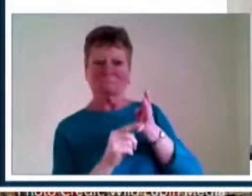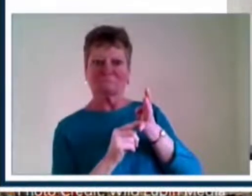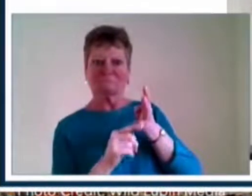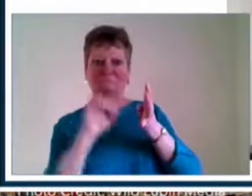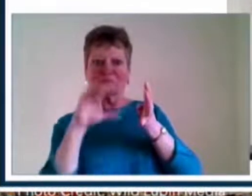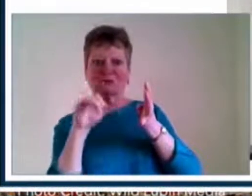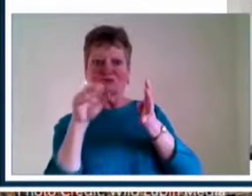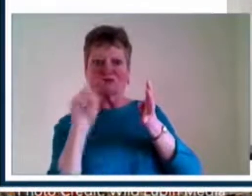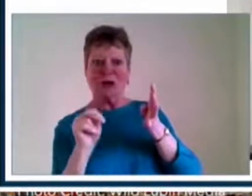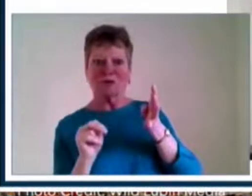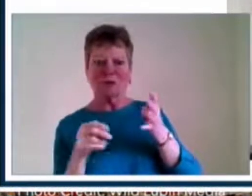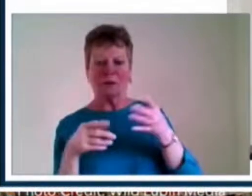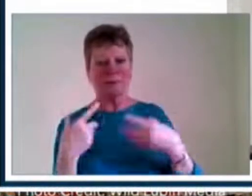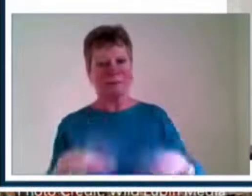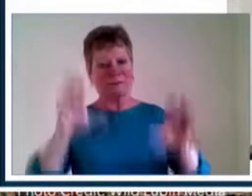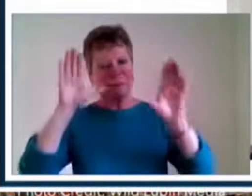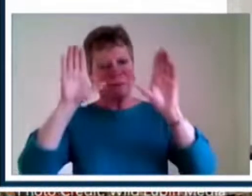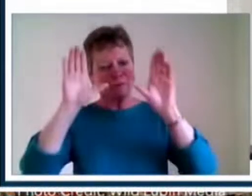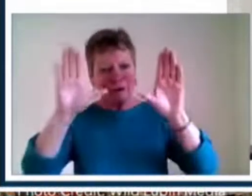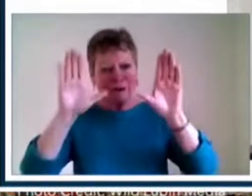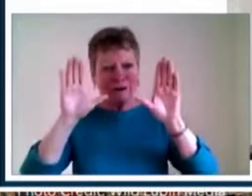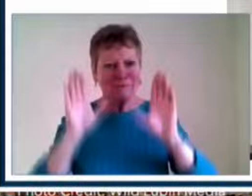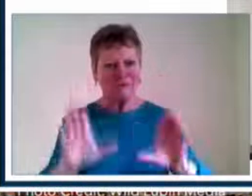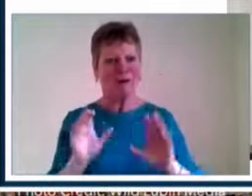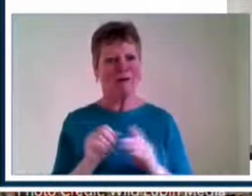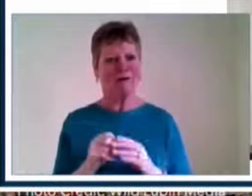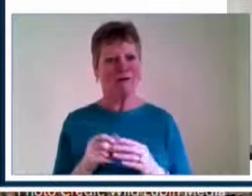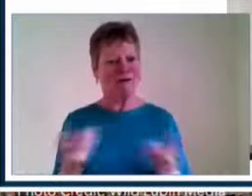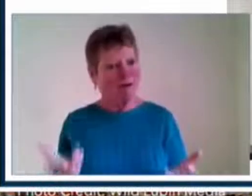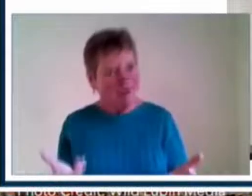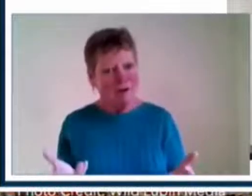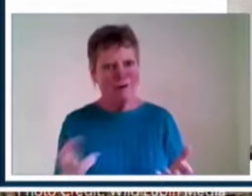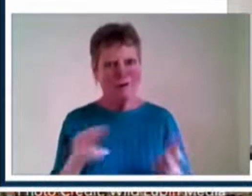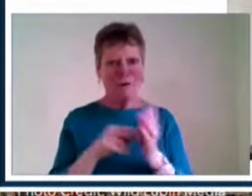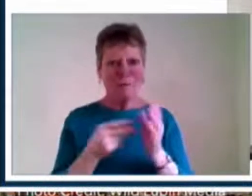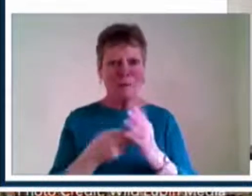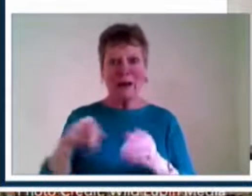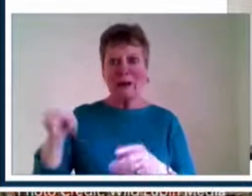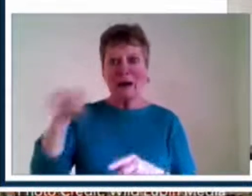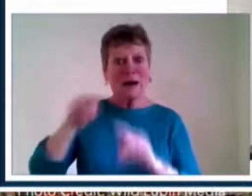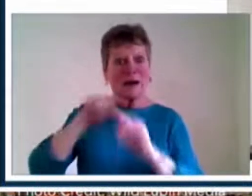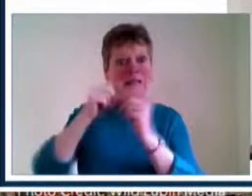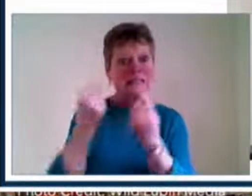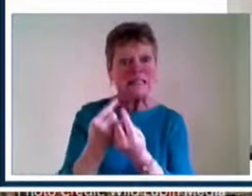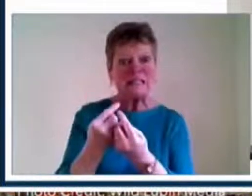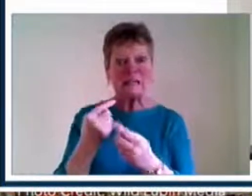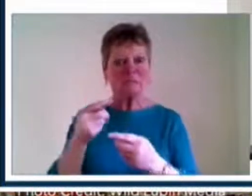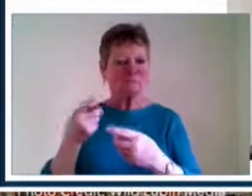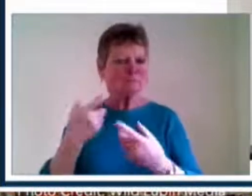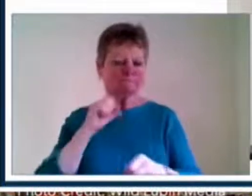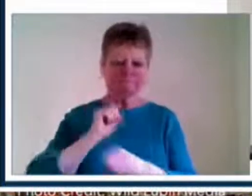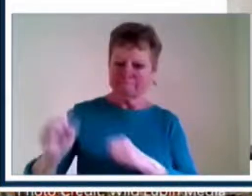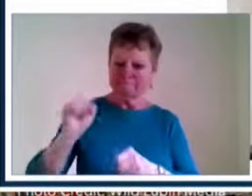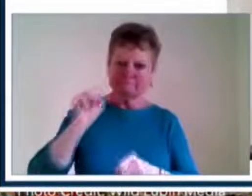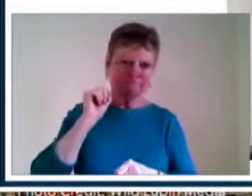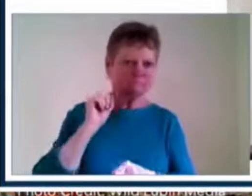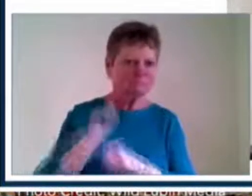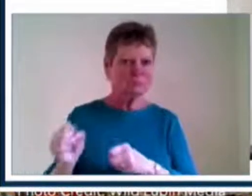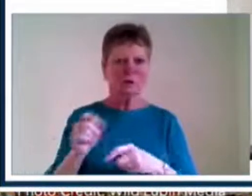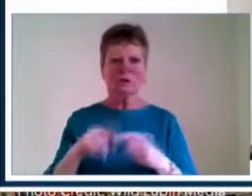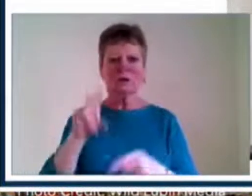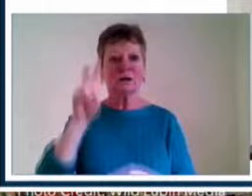is absolutely incredible. This is a testament to the team that got to work standing up the clinics. Dave,